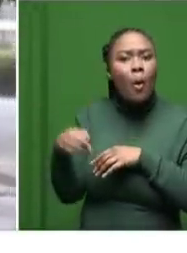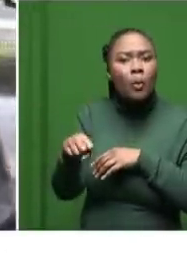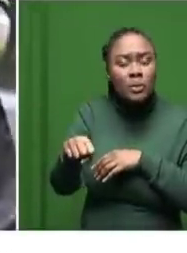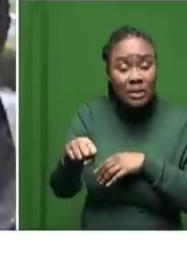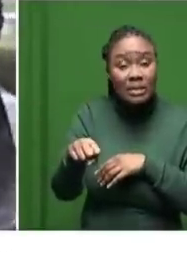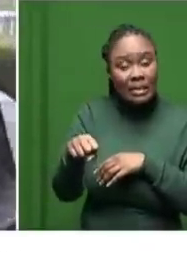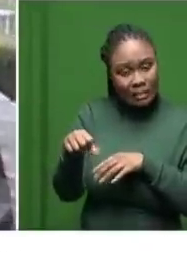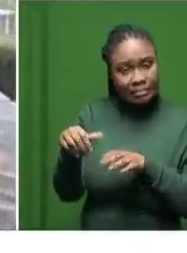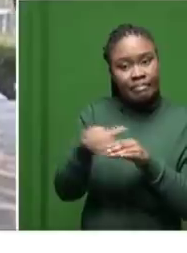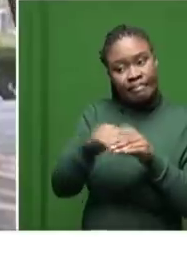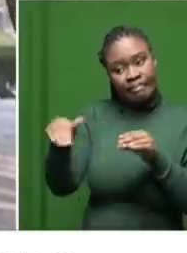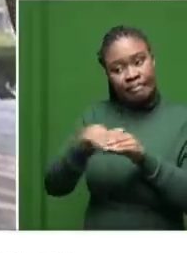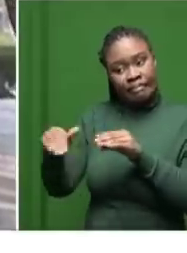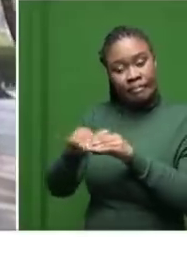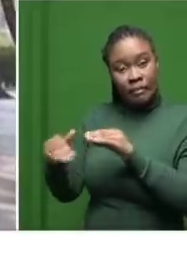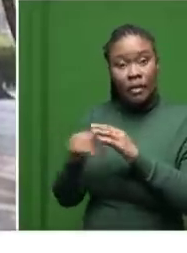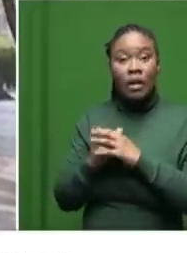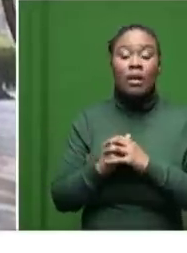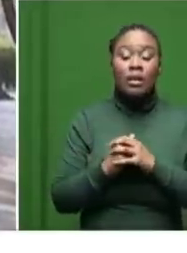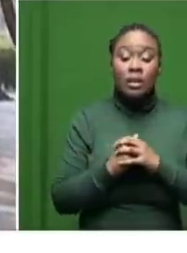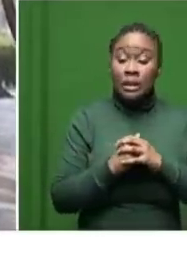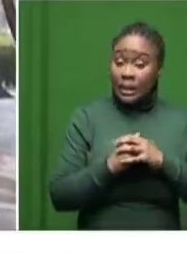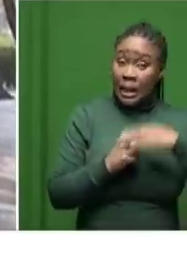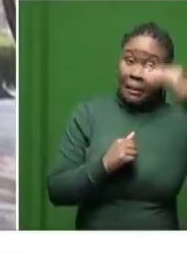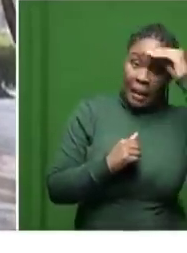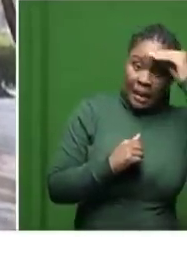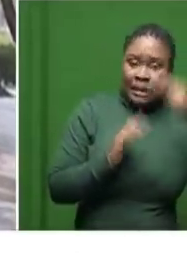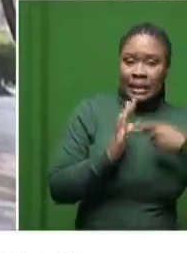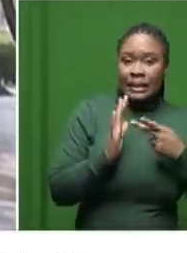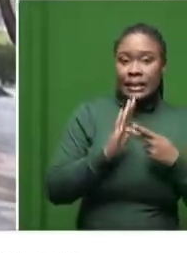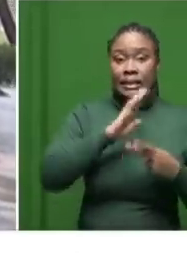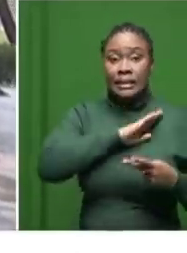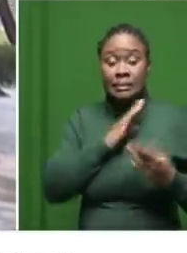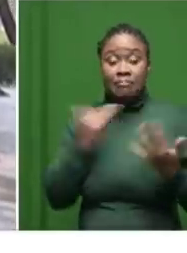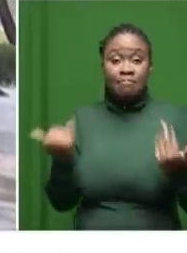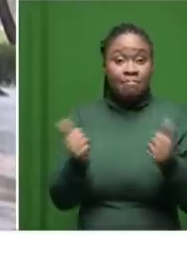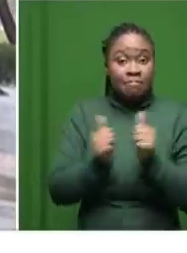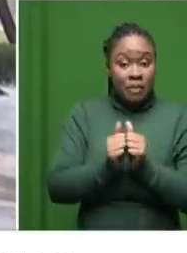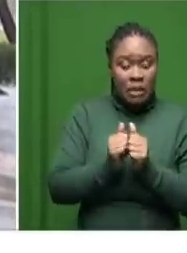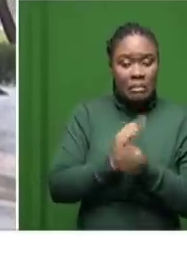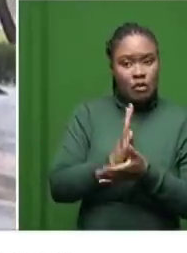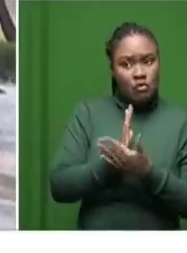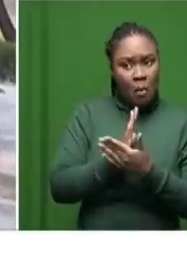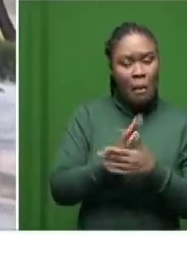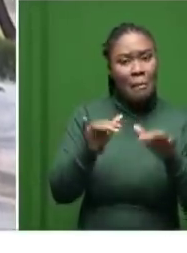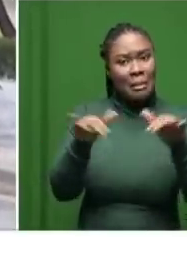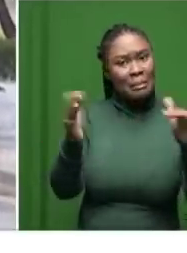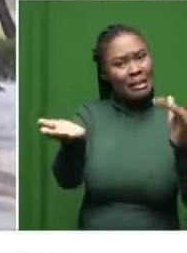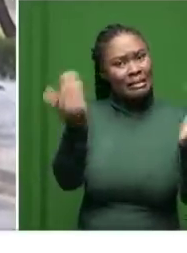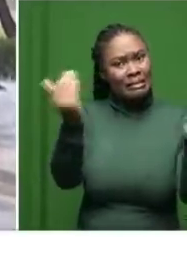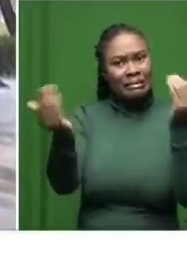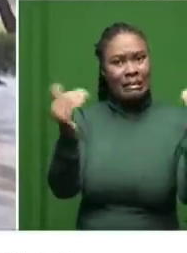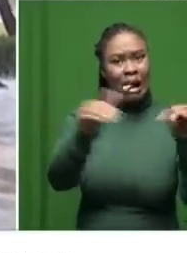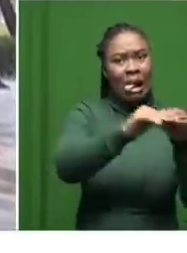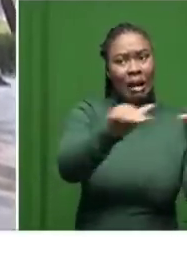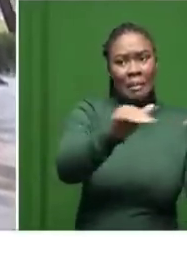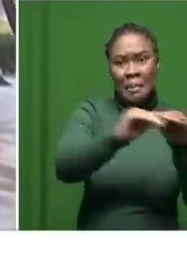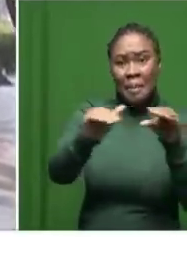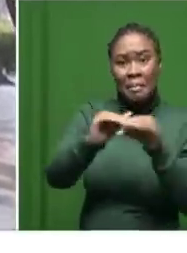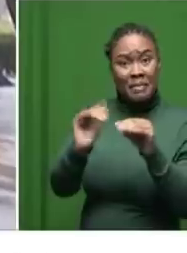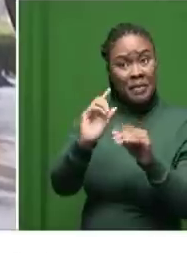the SABC is also assisting them in trying to evacuate people in those areas that are basically dangerous for